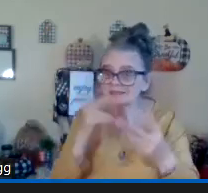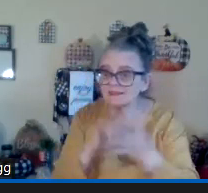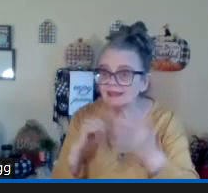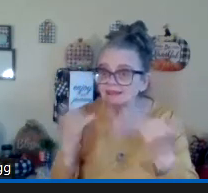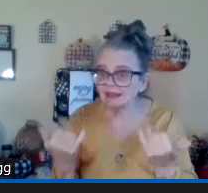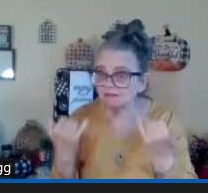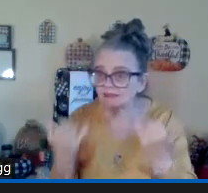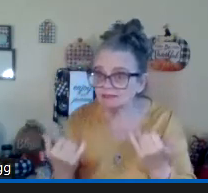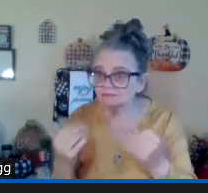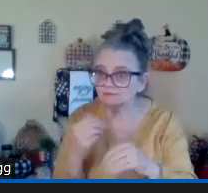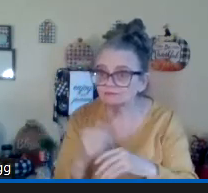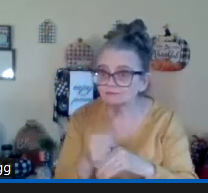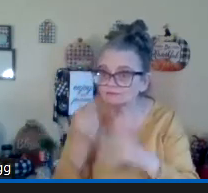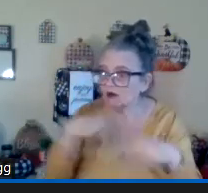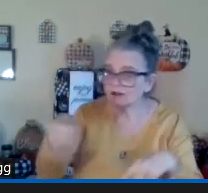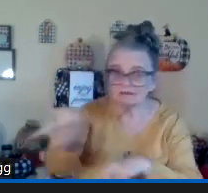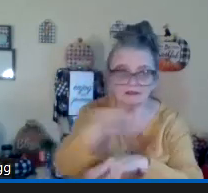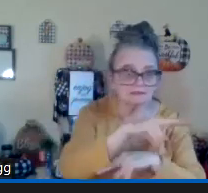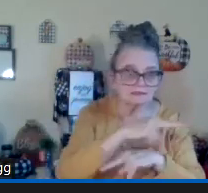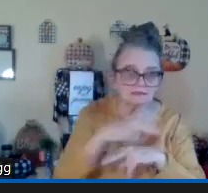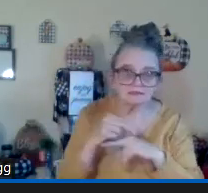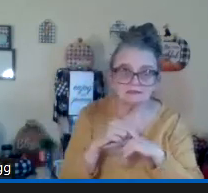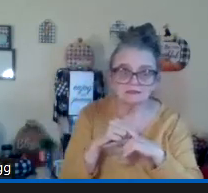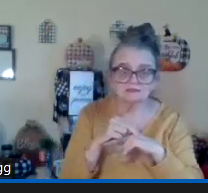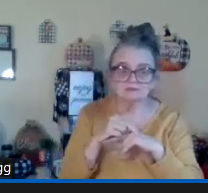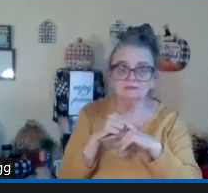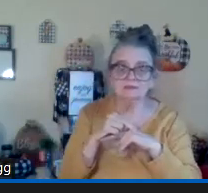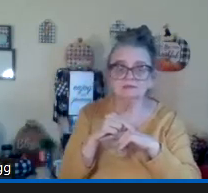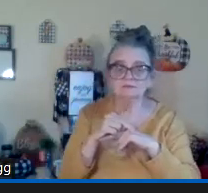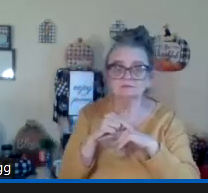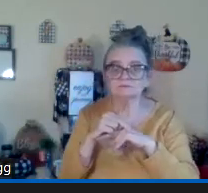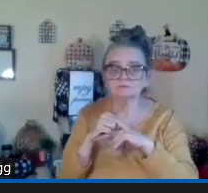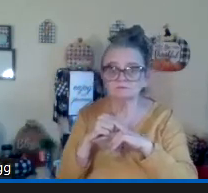we see that now, right? All around us.